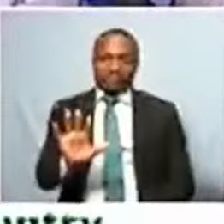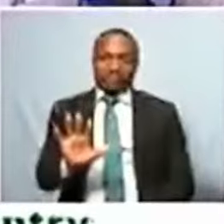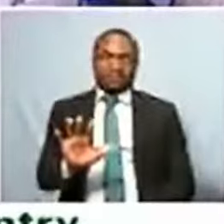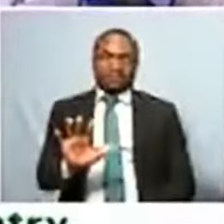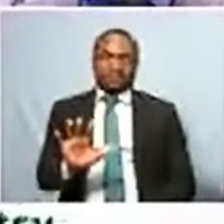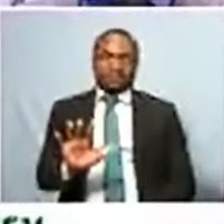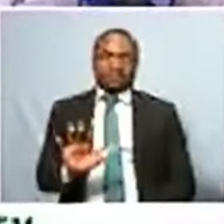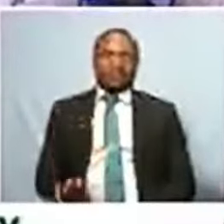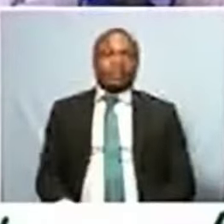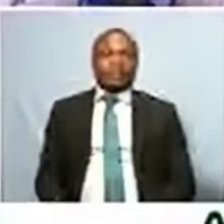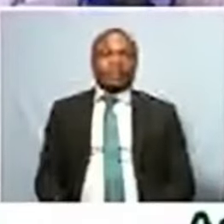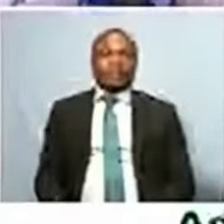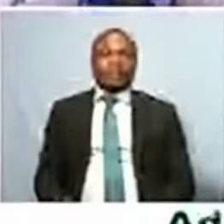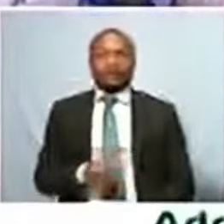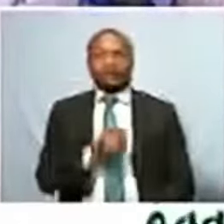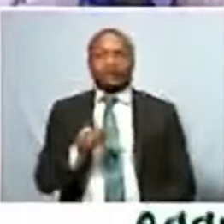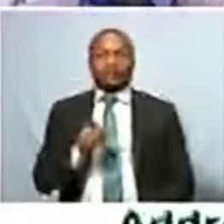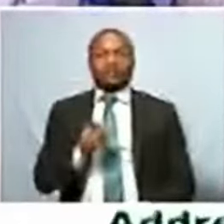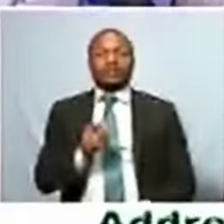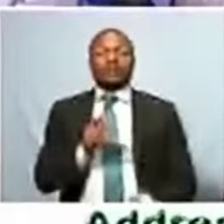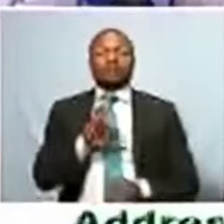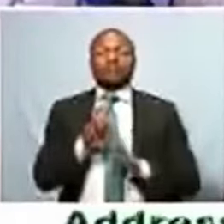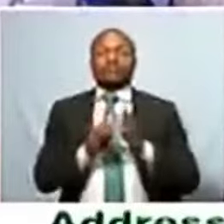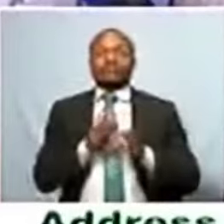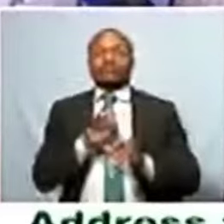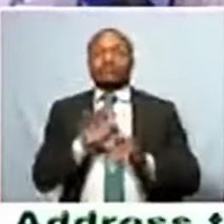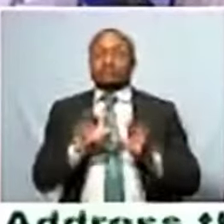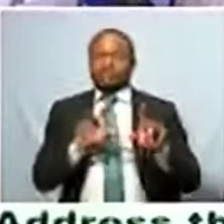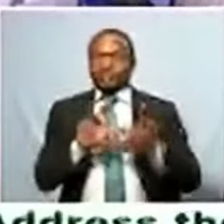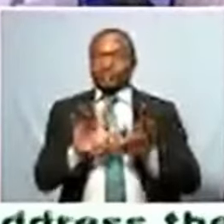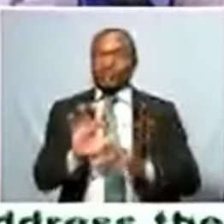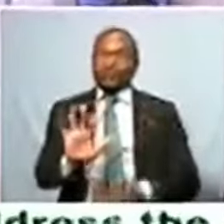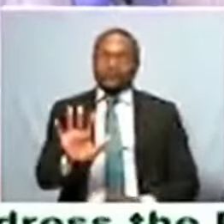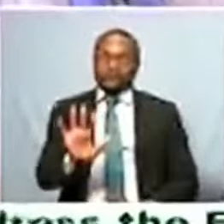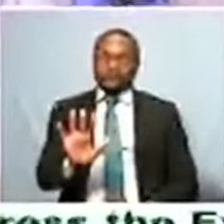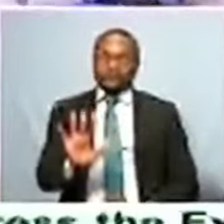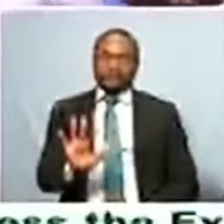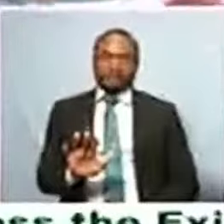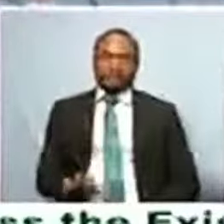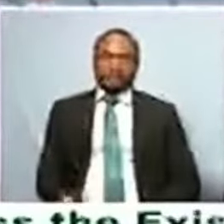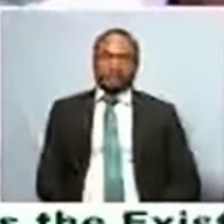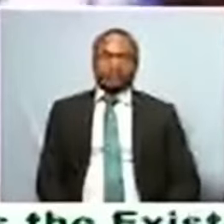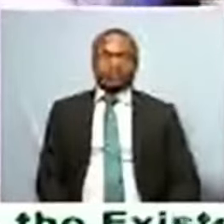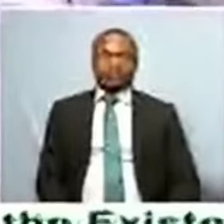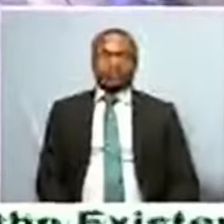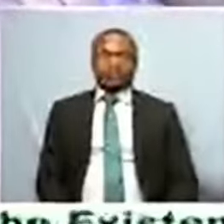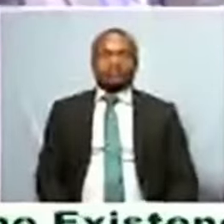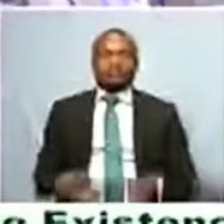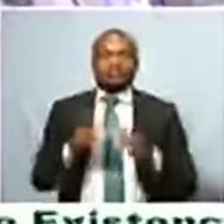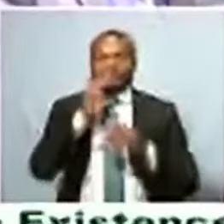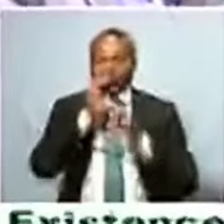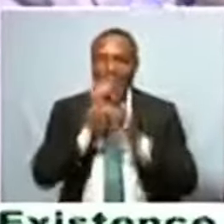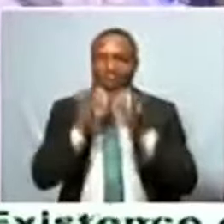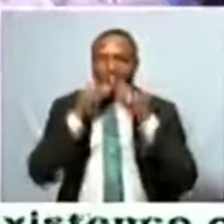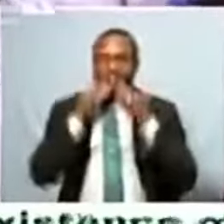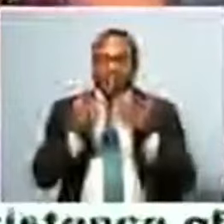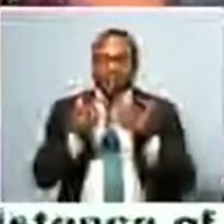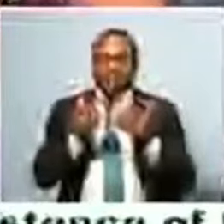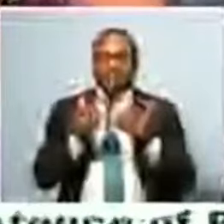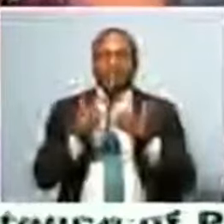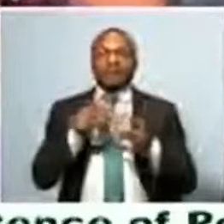and we were called cockroaches and rats. That was political intolerance. Madam Speaker, I thank